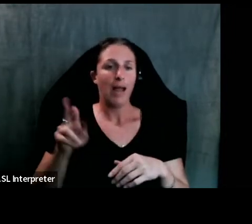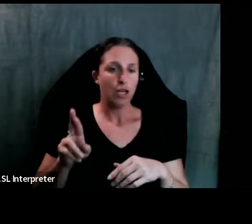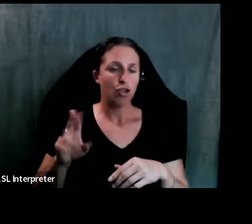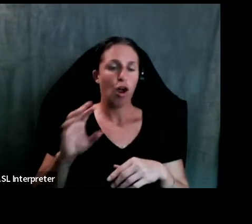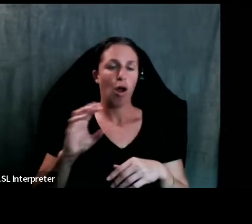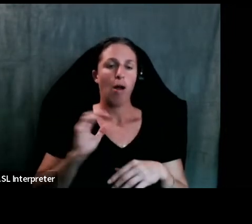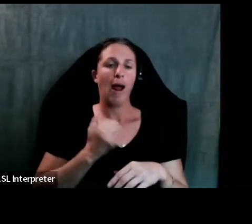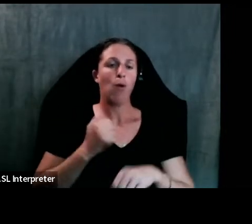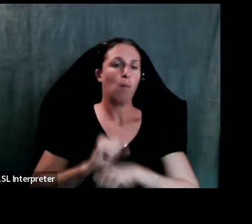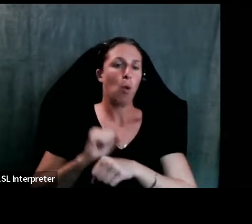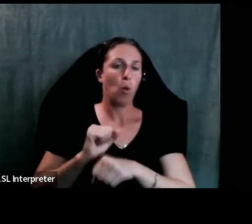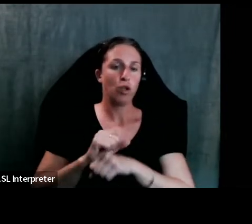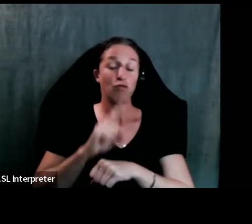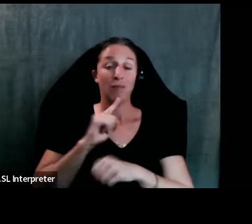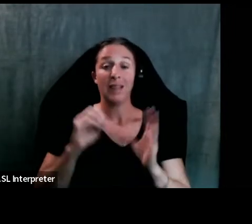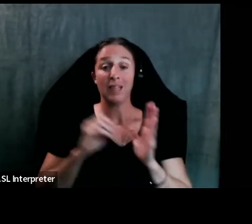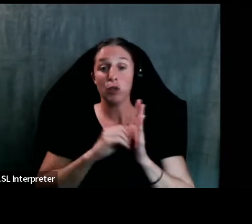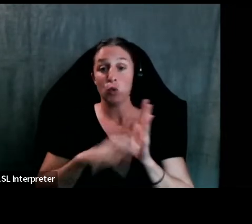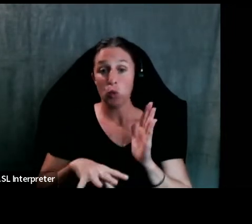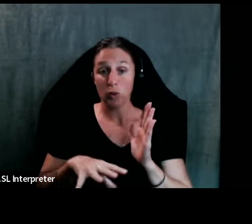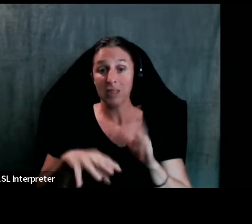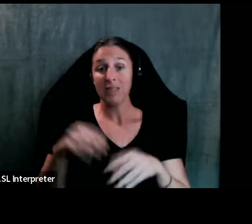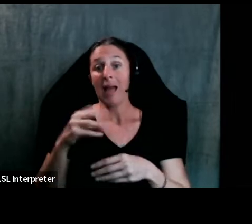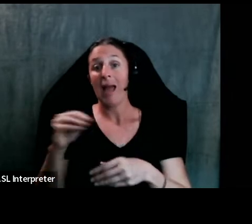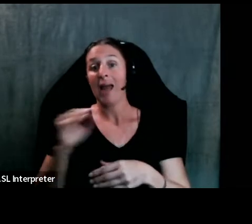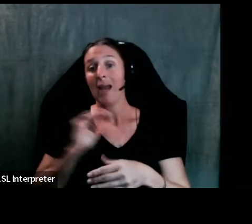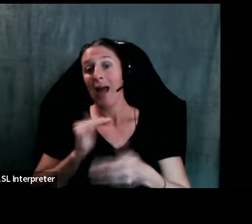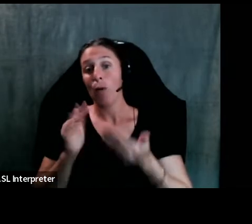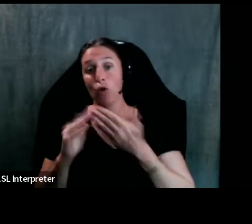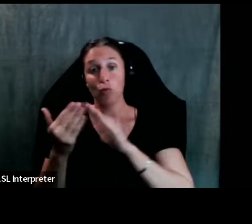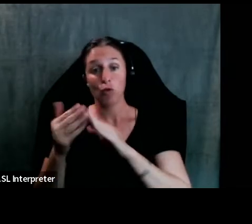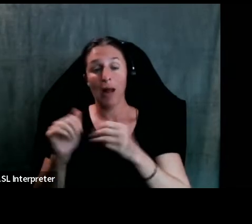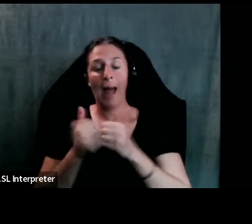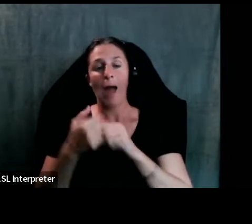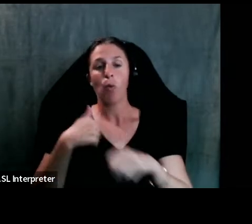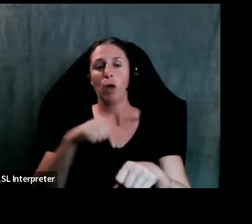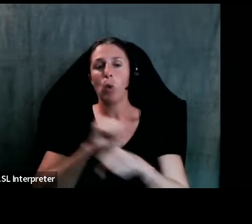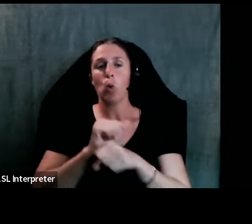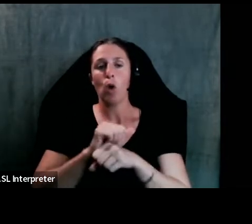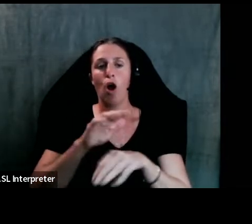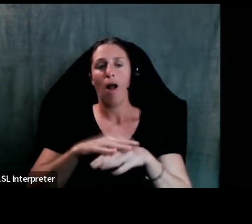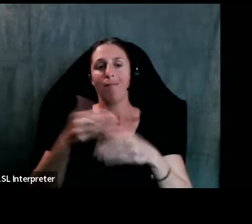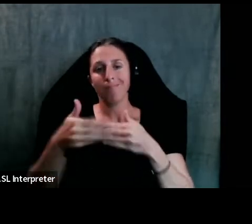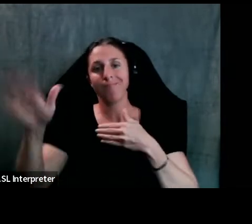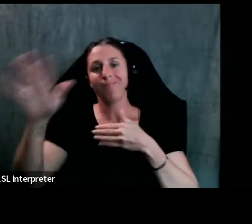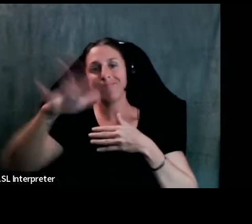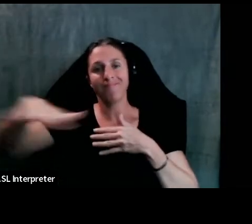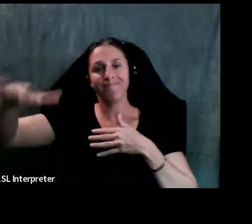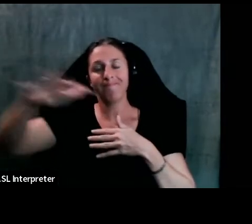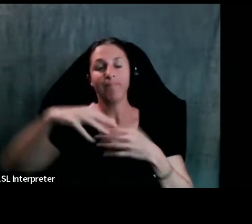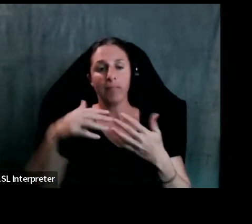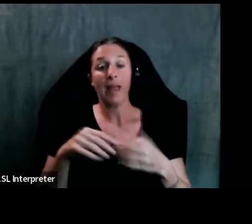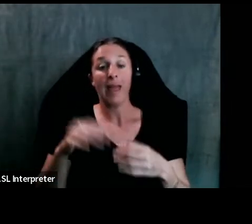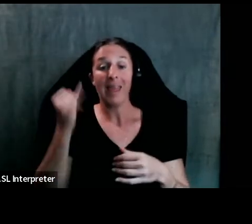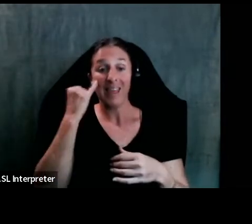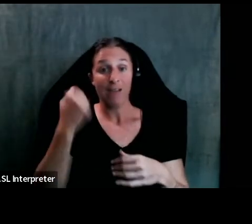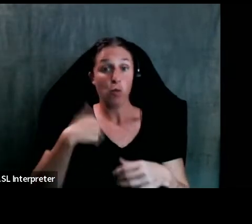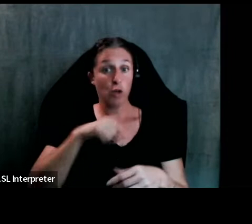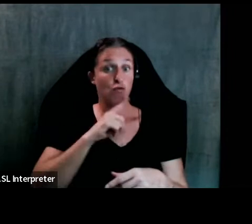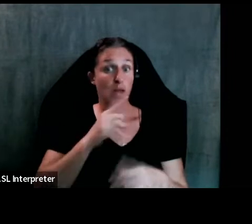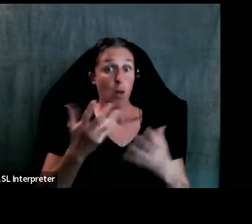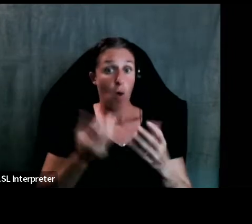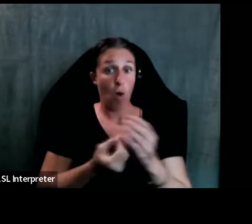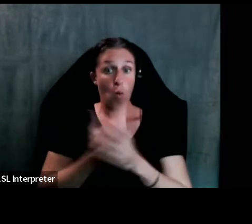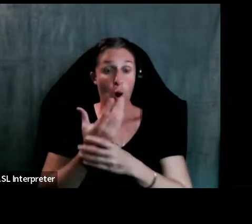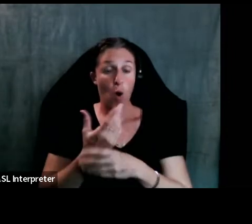It's really the students and our community, and how do we work on that beyond? So anyway. Well, and if we really want to grow, it's not